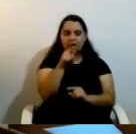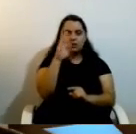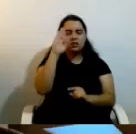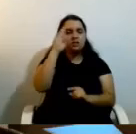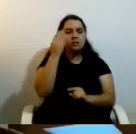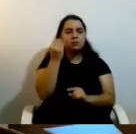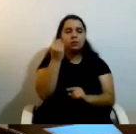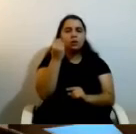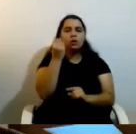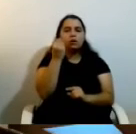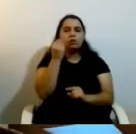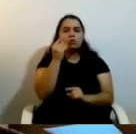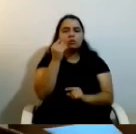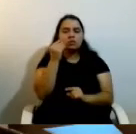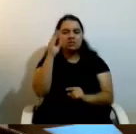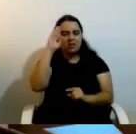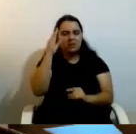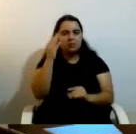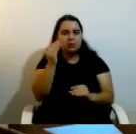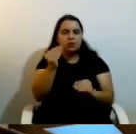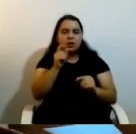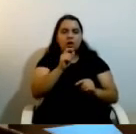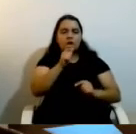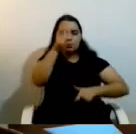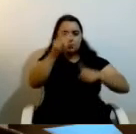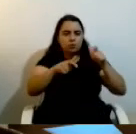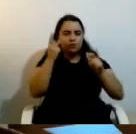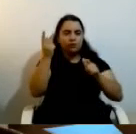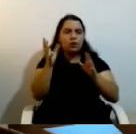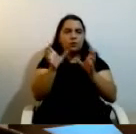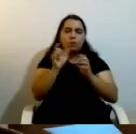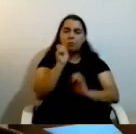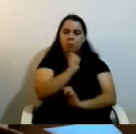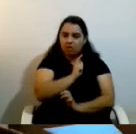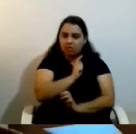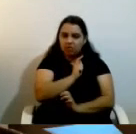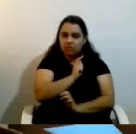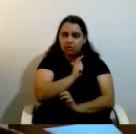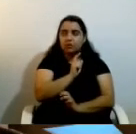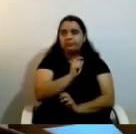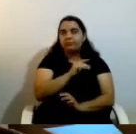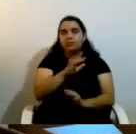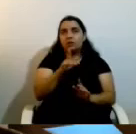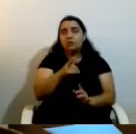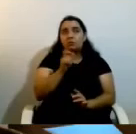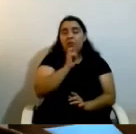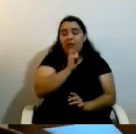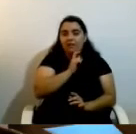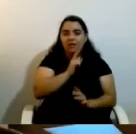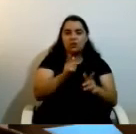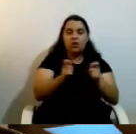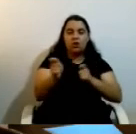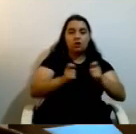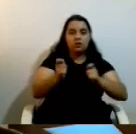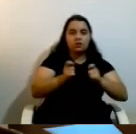They probably organize their so-called personal assistance services as much as possible in the same way